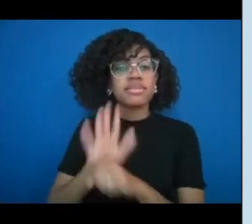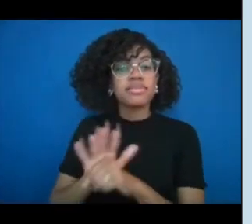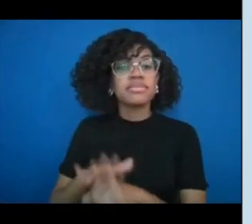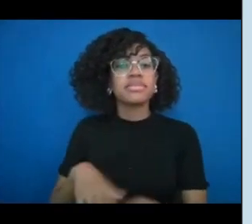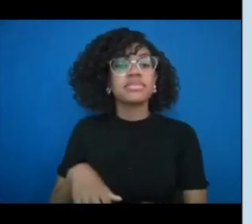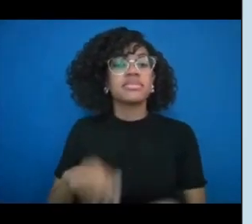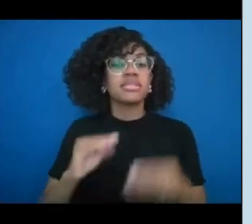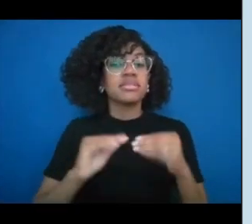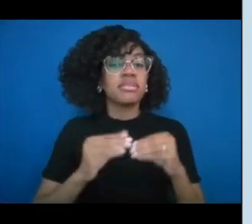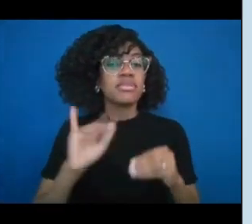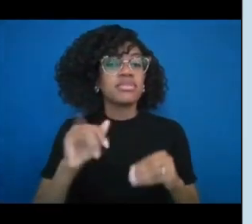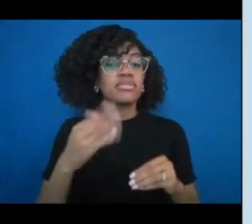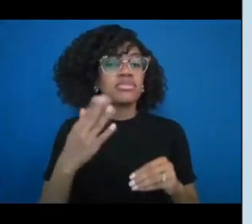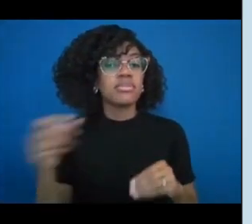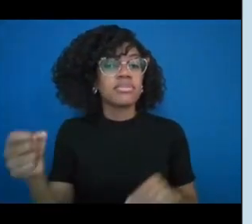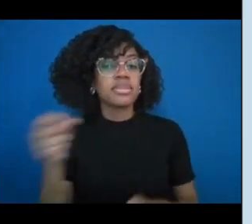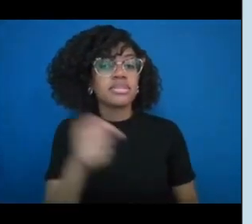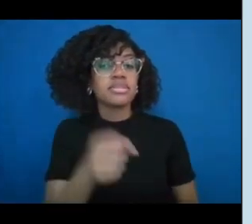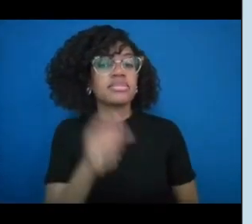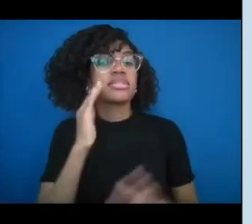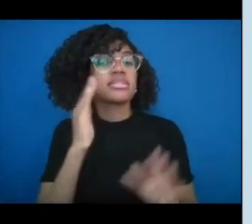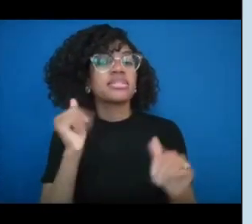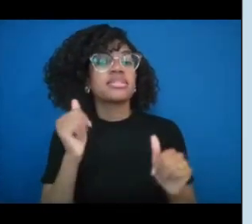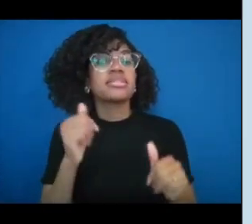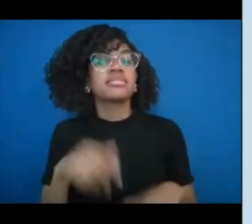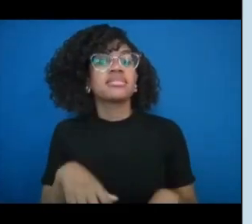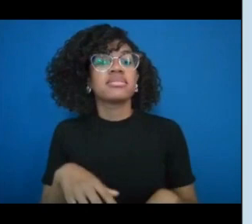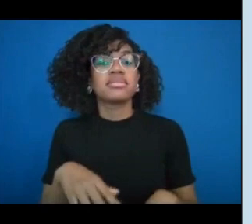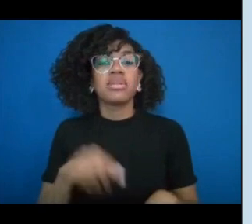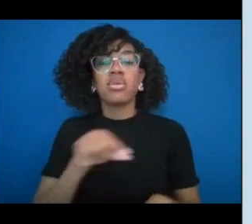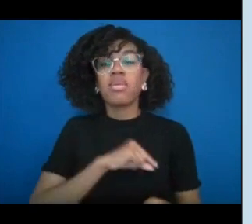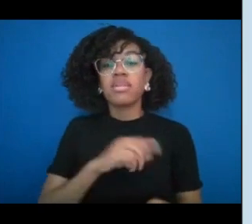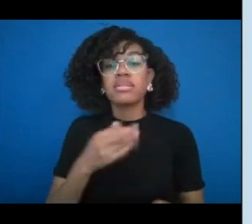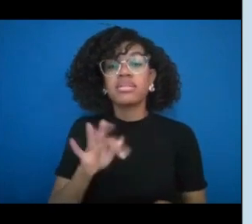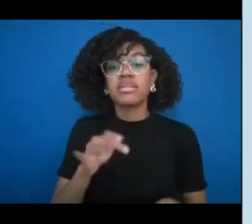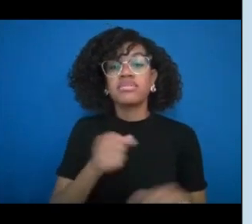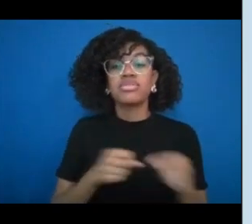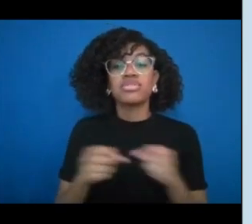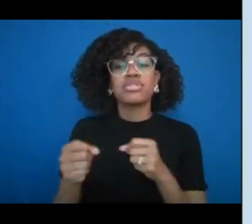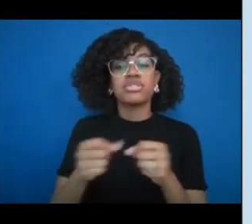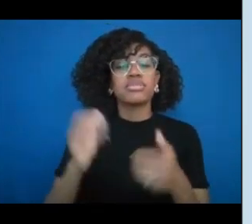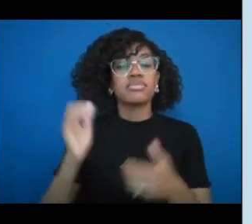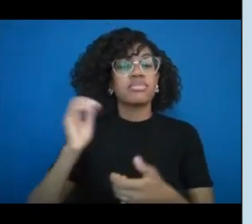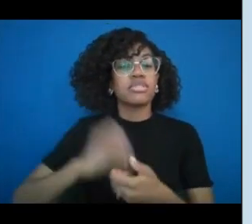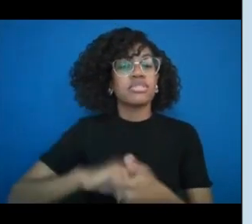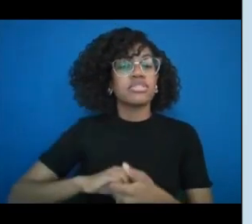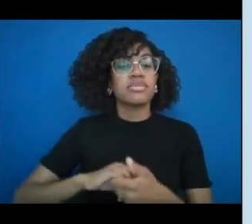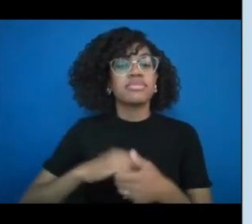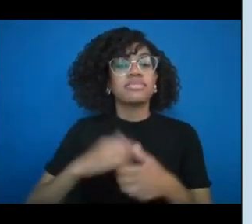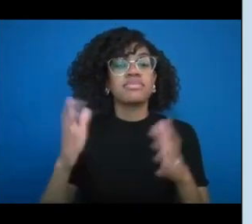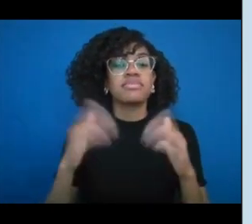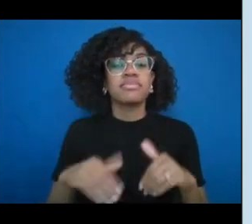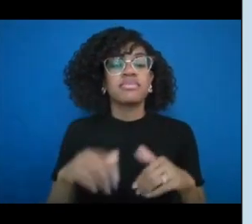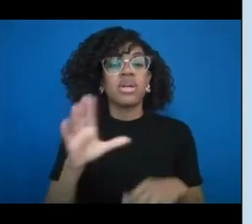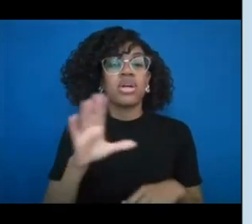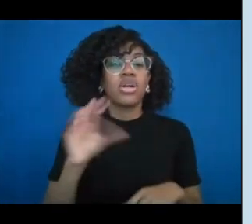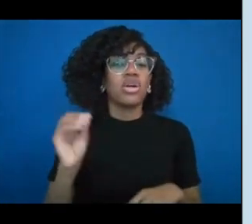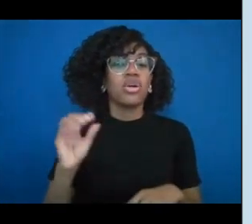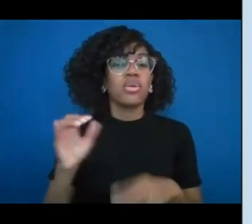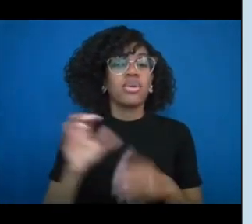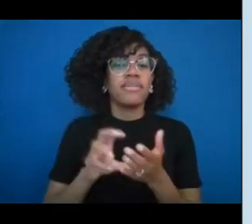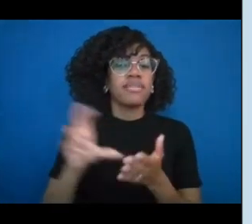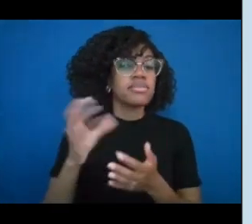job placements expected, the quality of your overall strategic partnerships, the co-investment